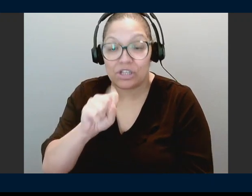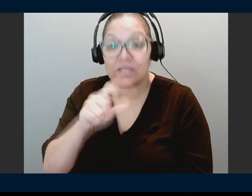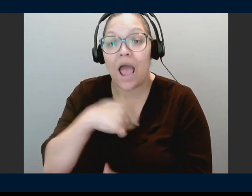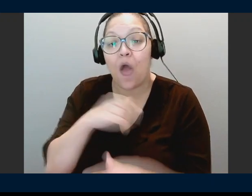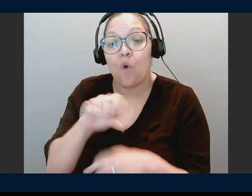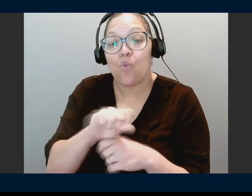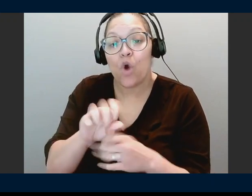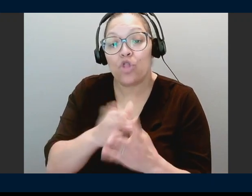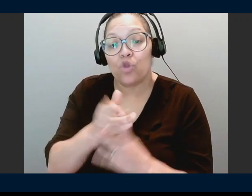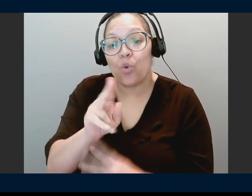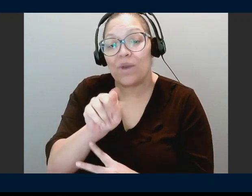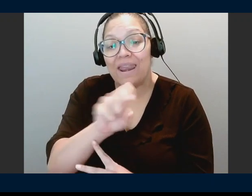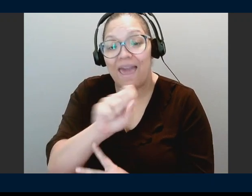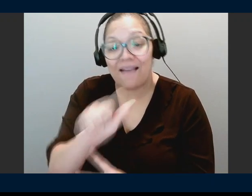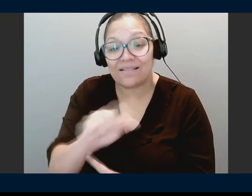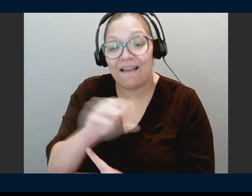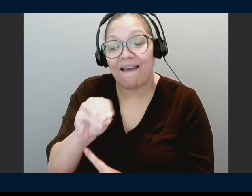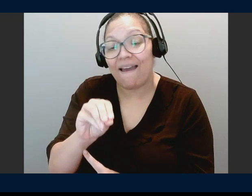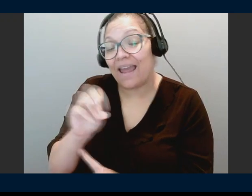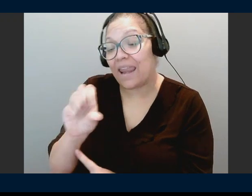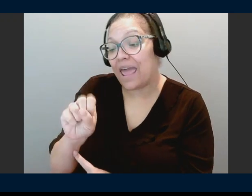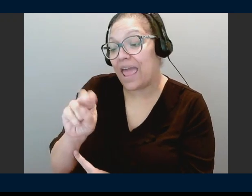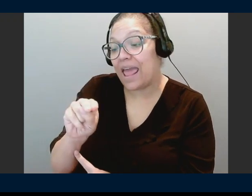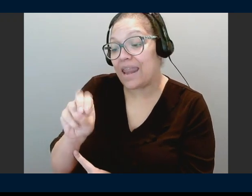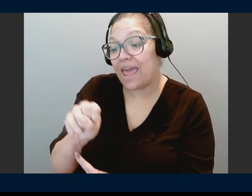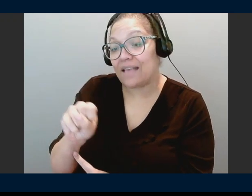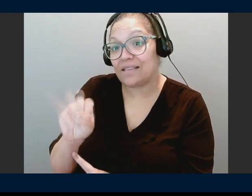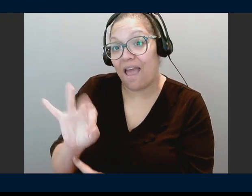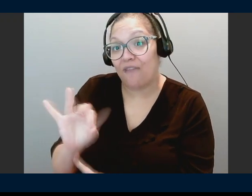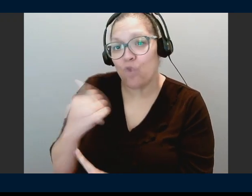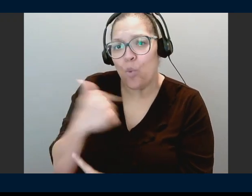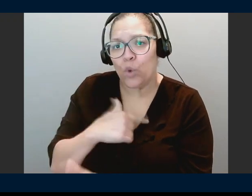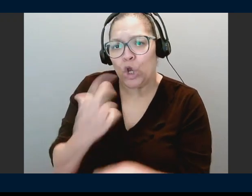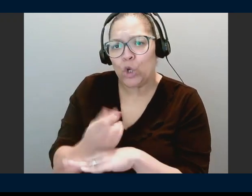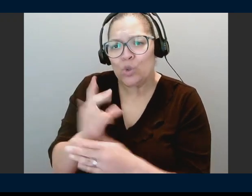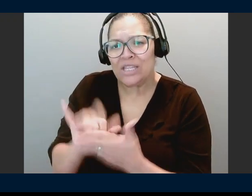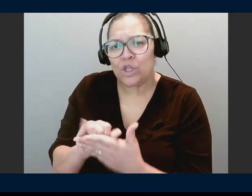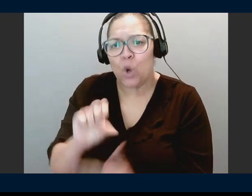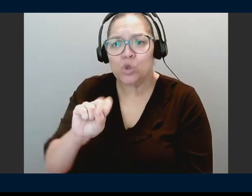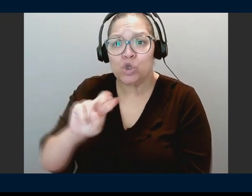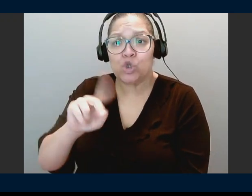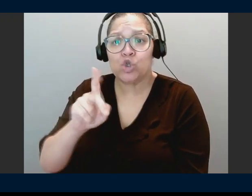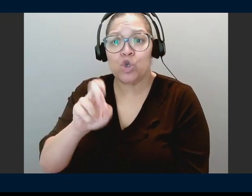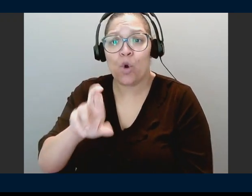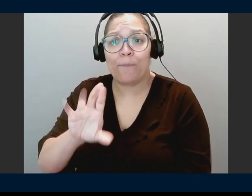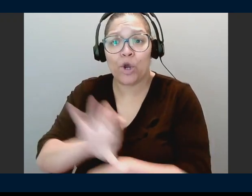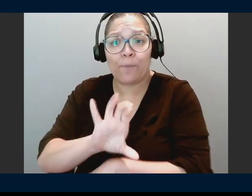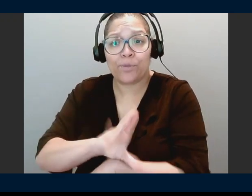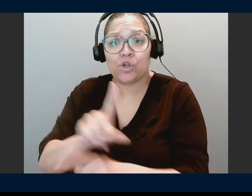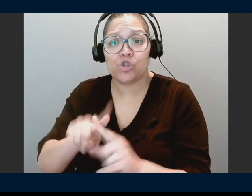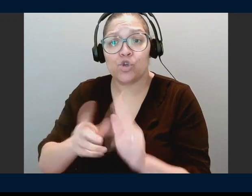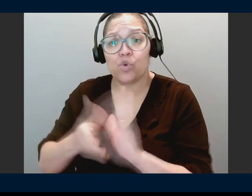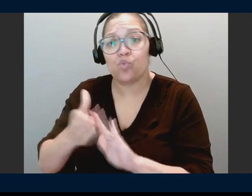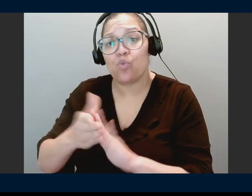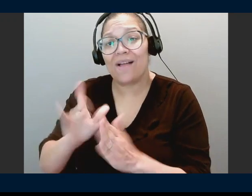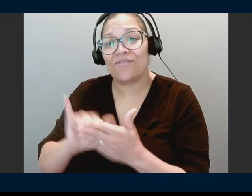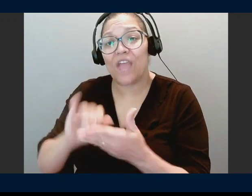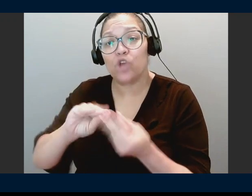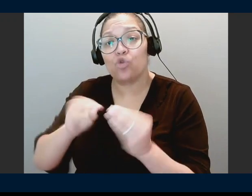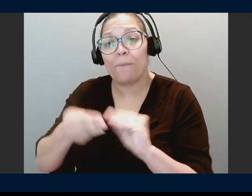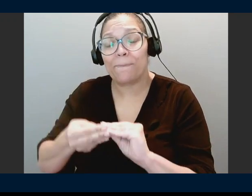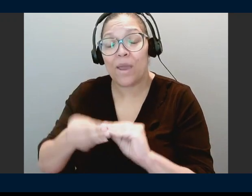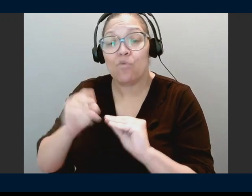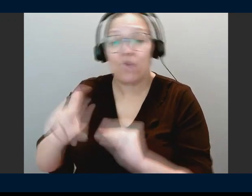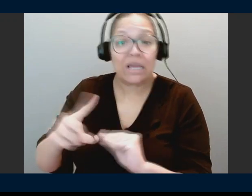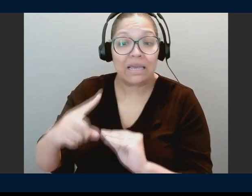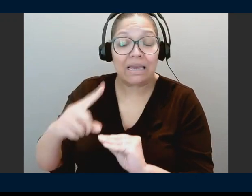we're using some of the big supercomputers around the nation to run numerical simulations of what we think is going